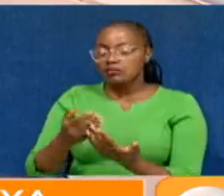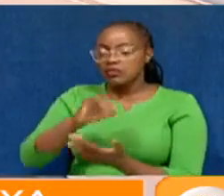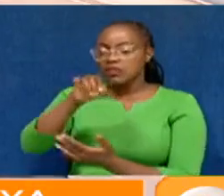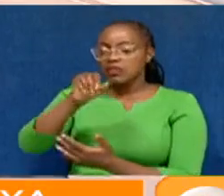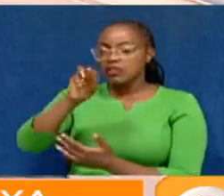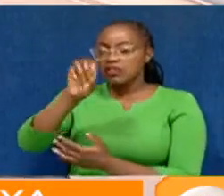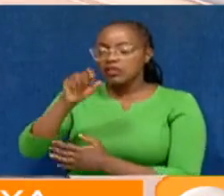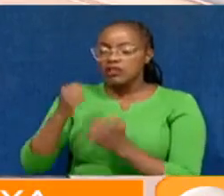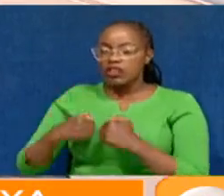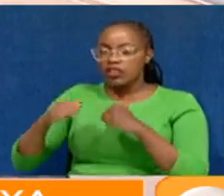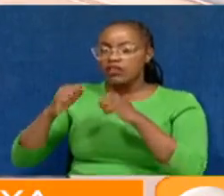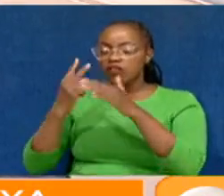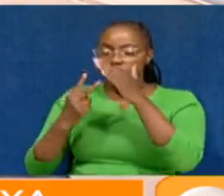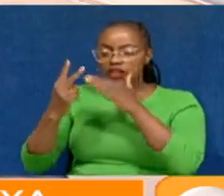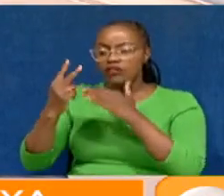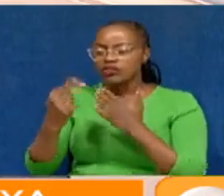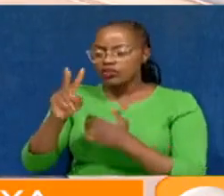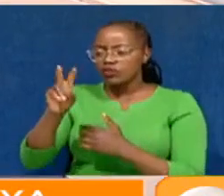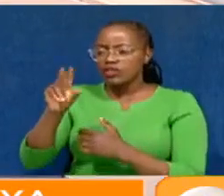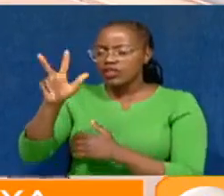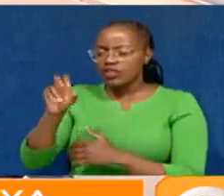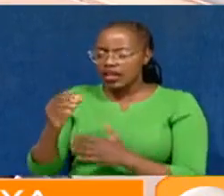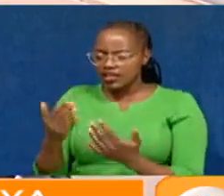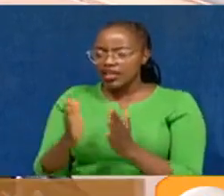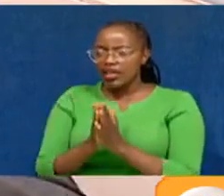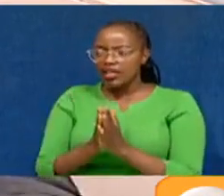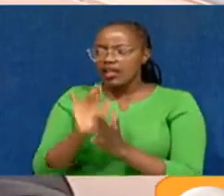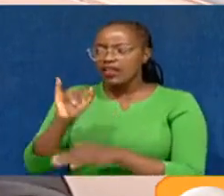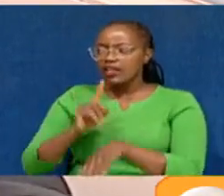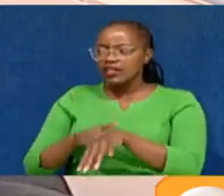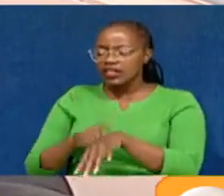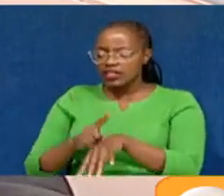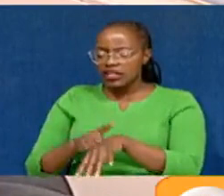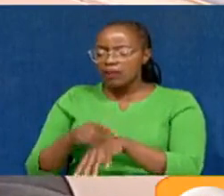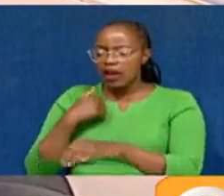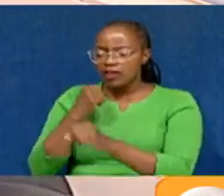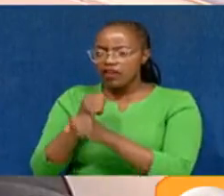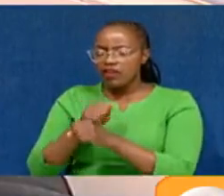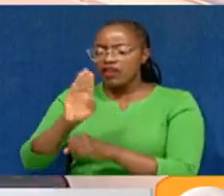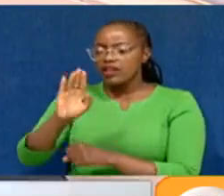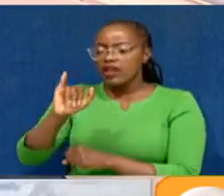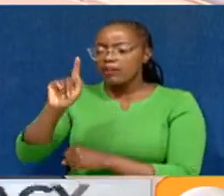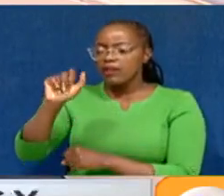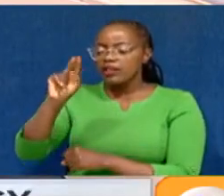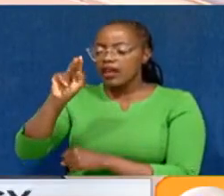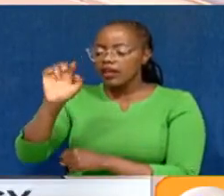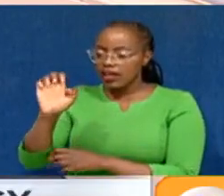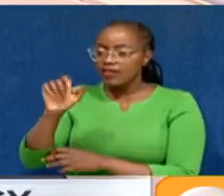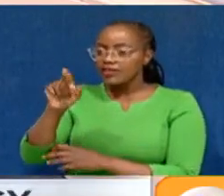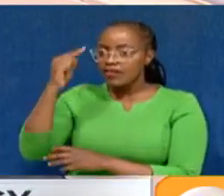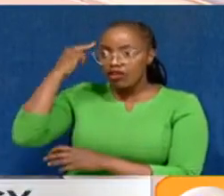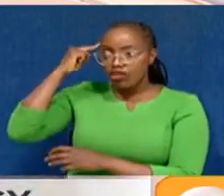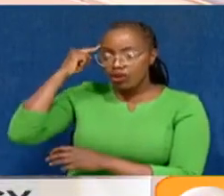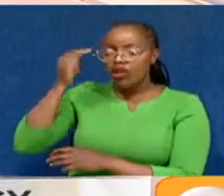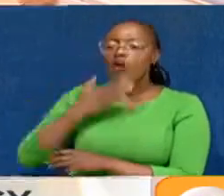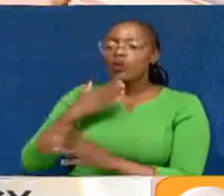chairman of the Vision Delivery Board. And I was the Director General of Vision Delivery Secretariat. The fact that he thought